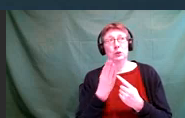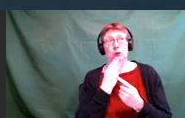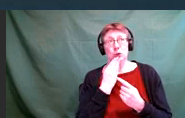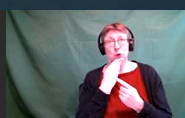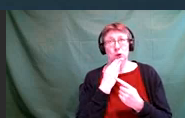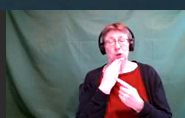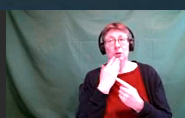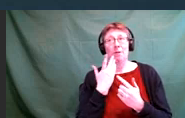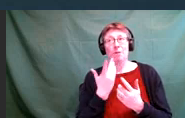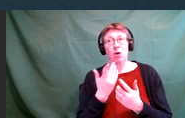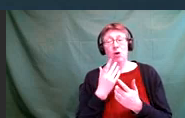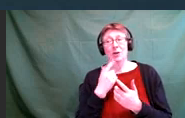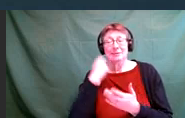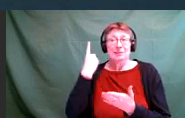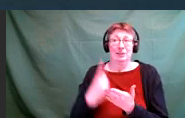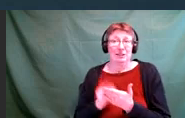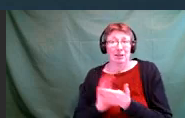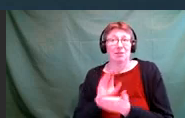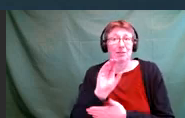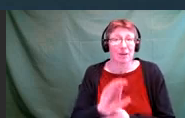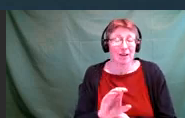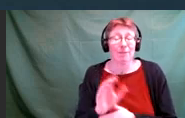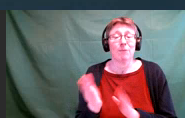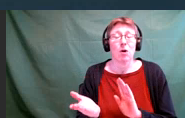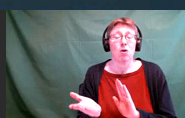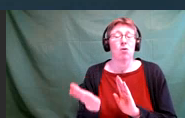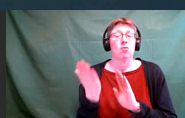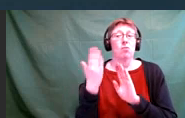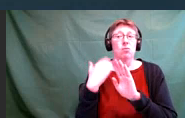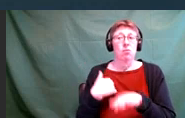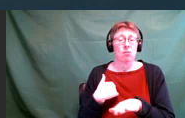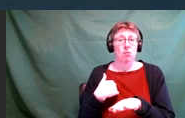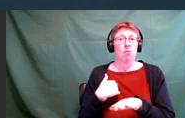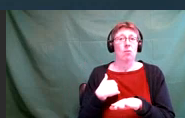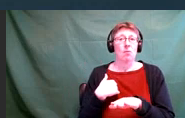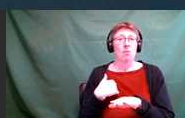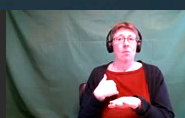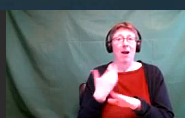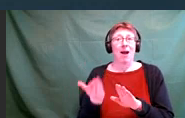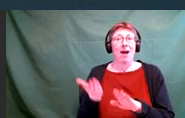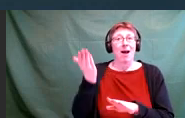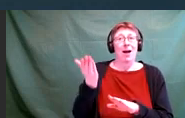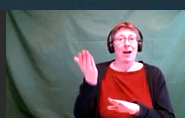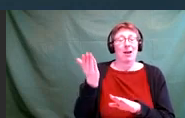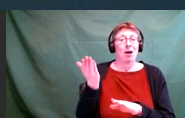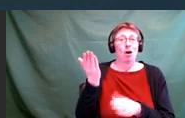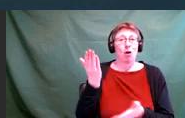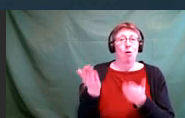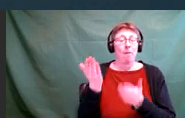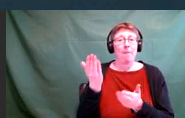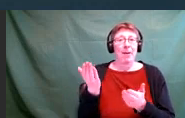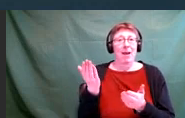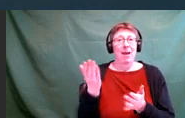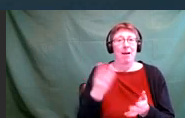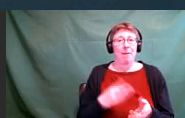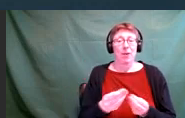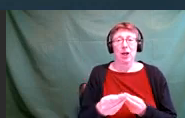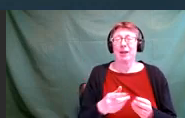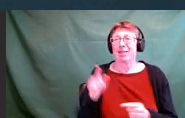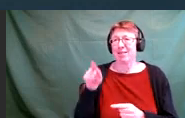make the investments to get a return higher than the normal market return should be factored into the